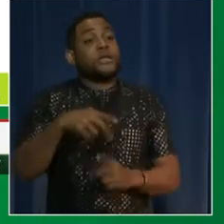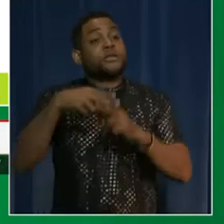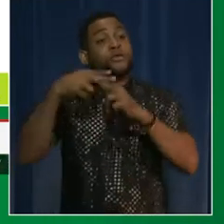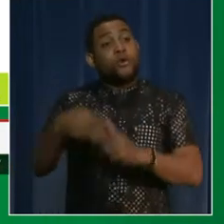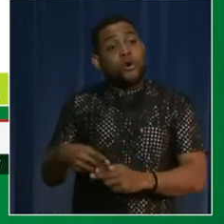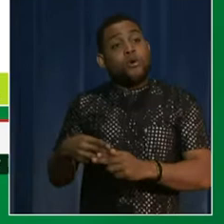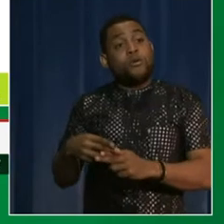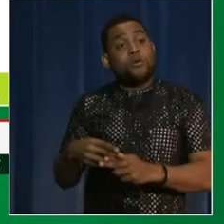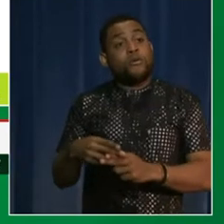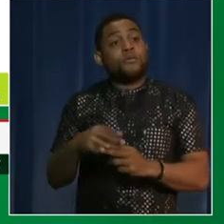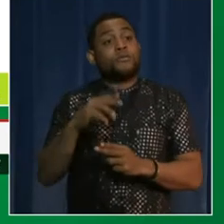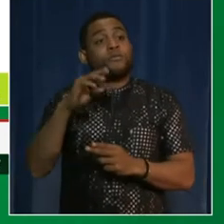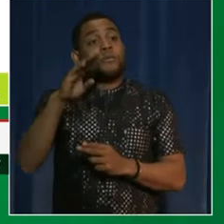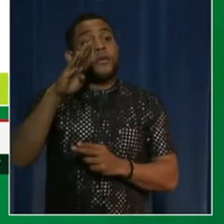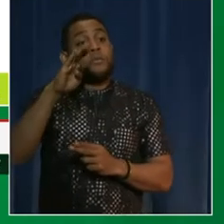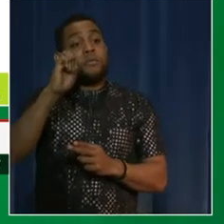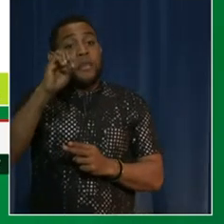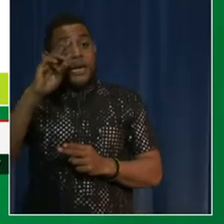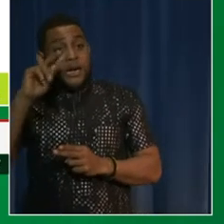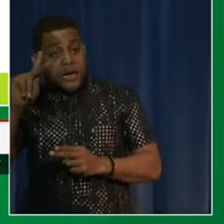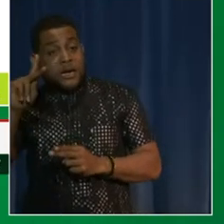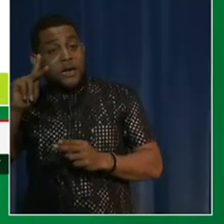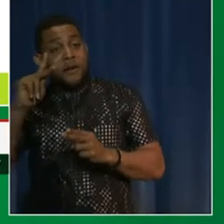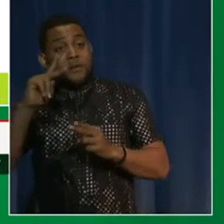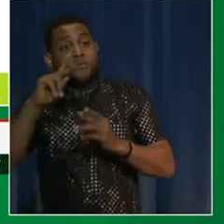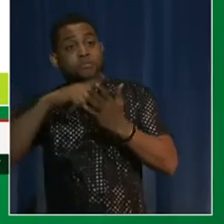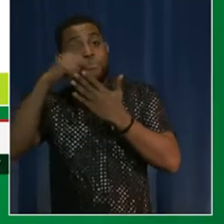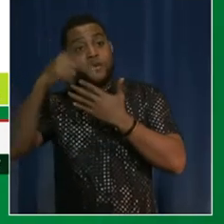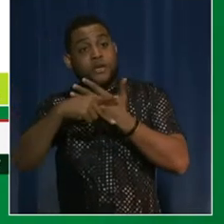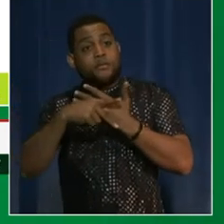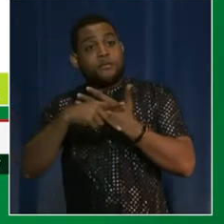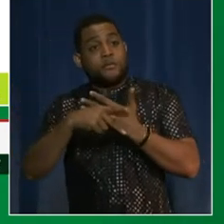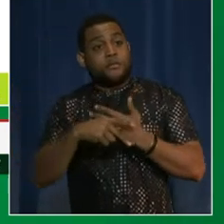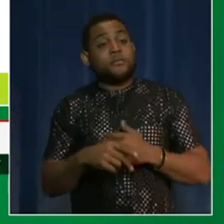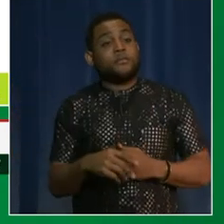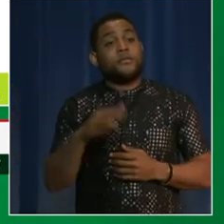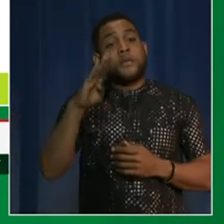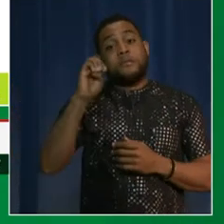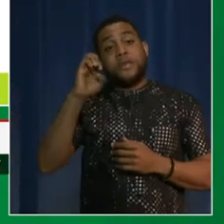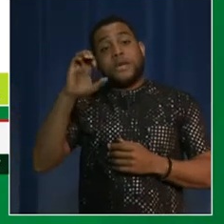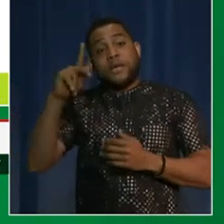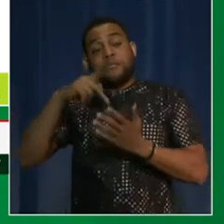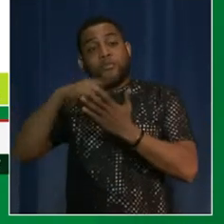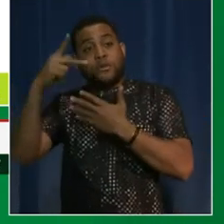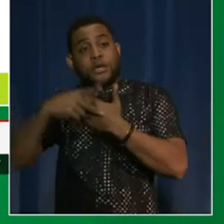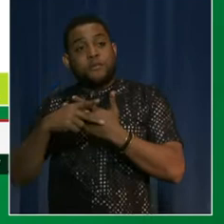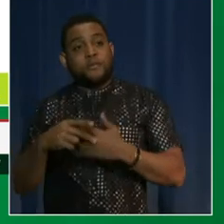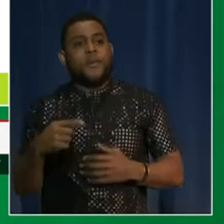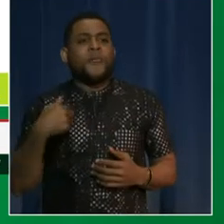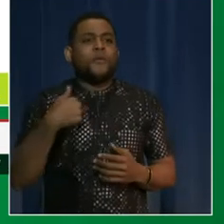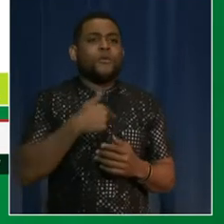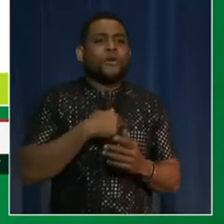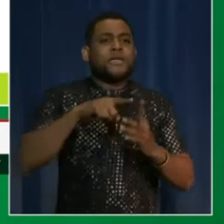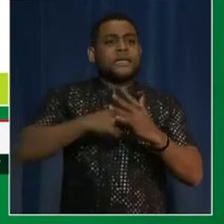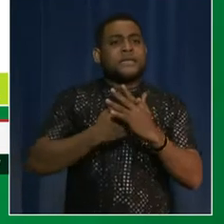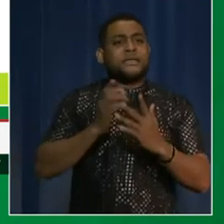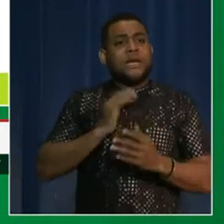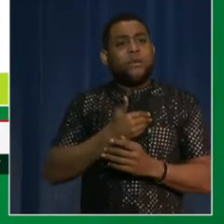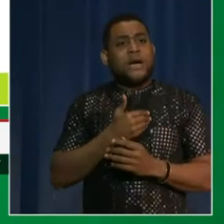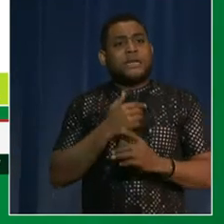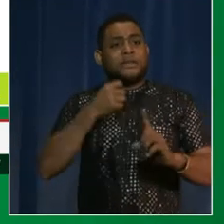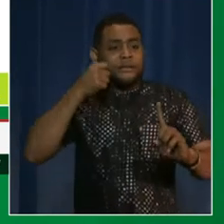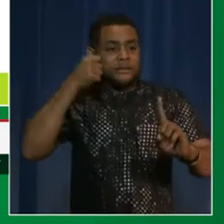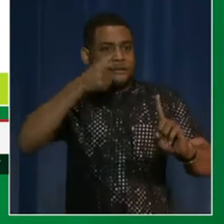time, we were given an amazing opportunity from the mayor's office to stand up a program using ARPA stimulus funds to make